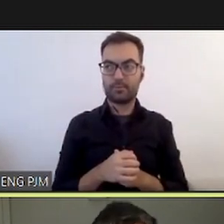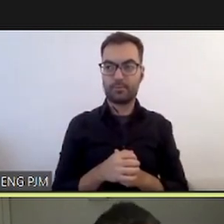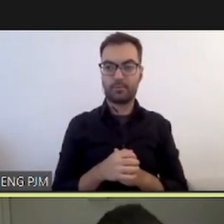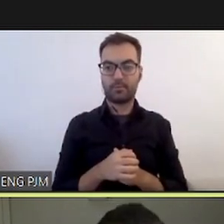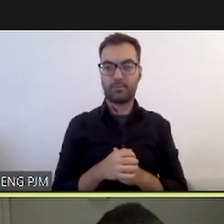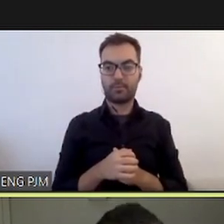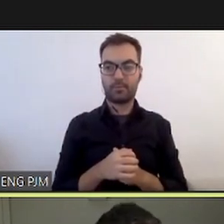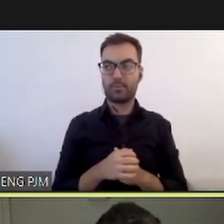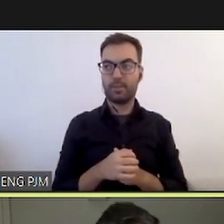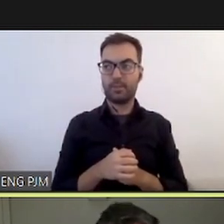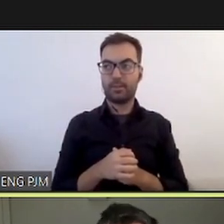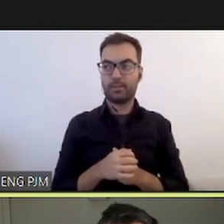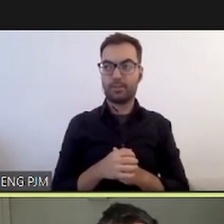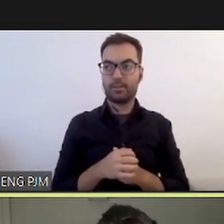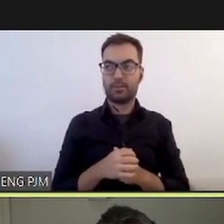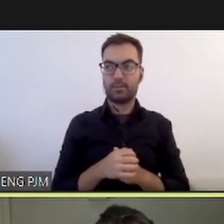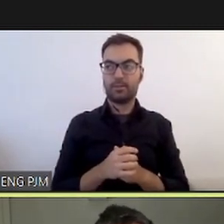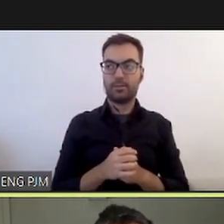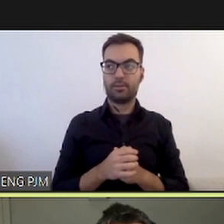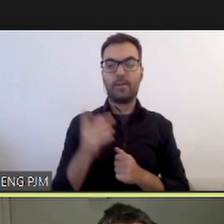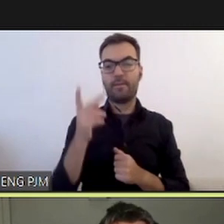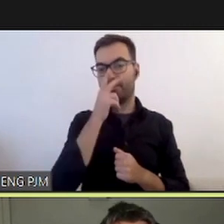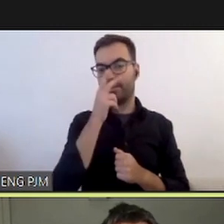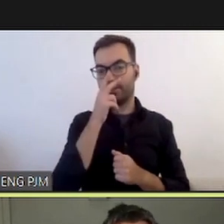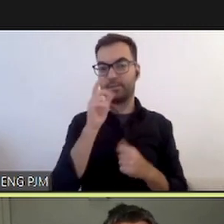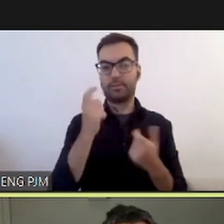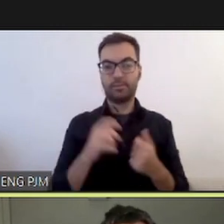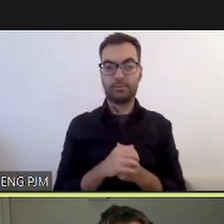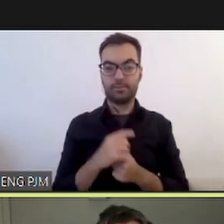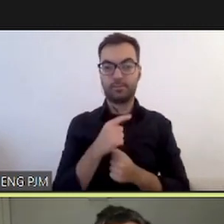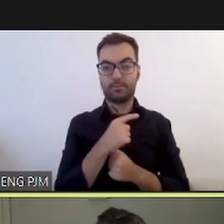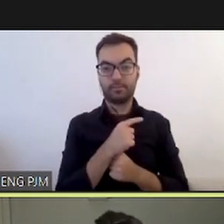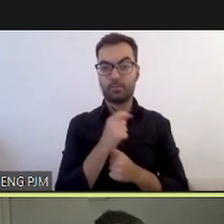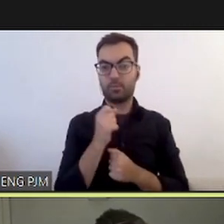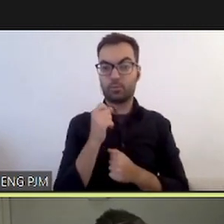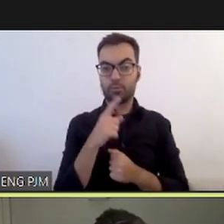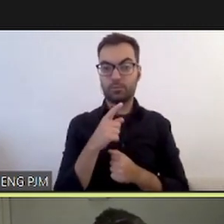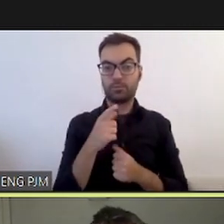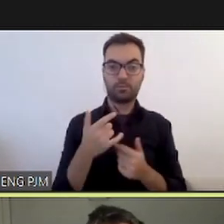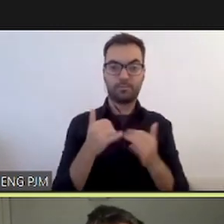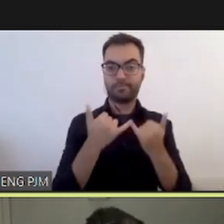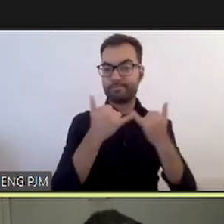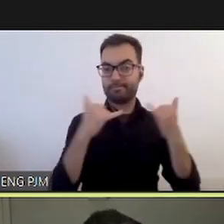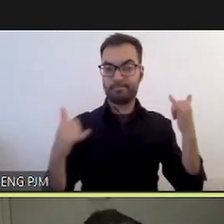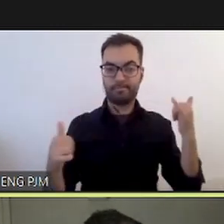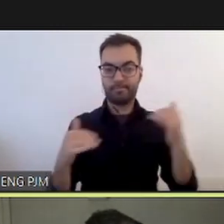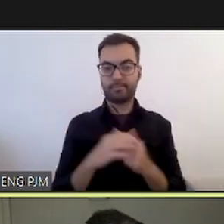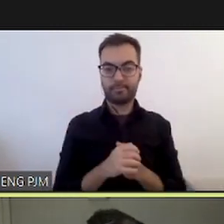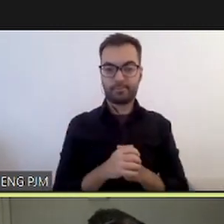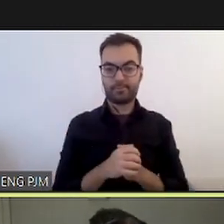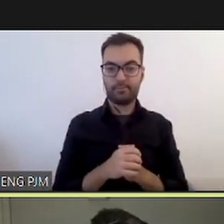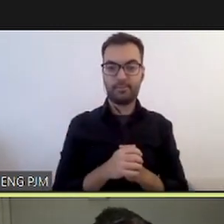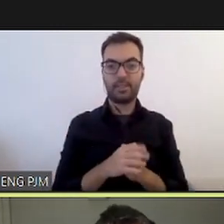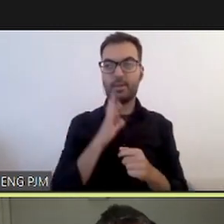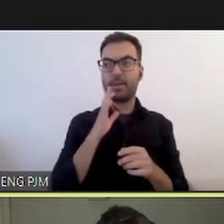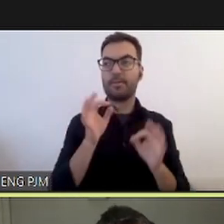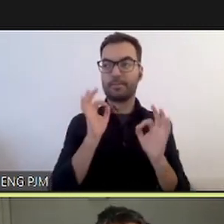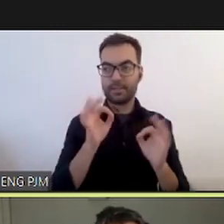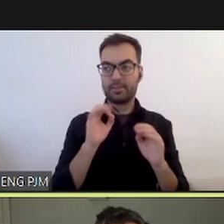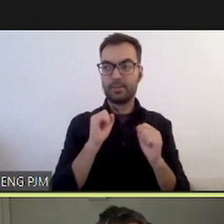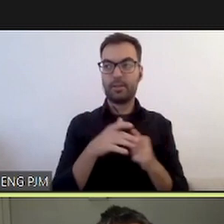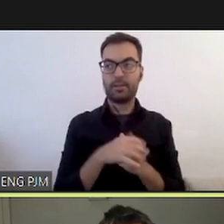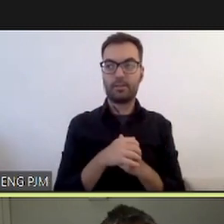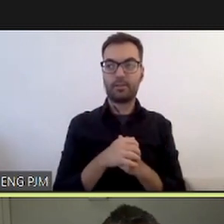with the new screen readers. And we can see that we can have a different reliability in terms of